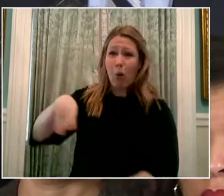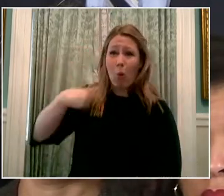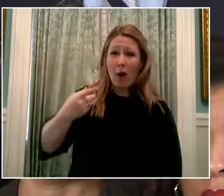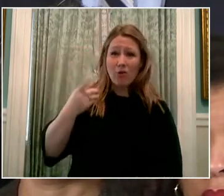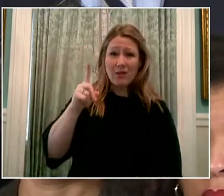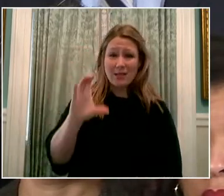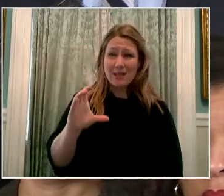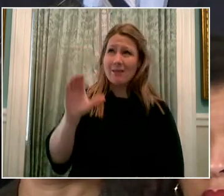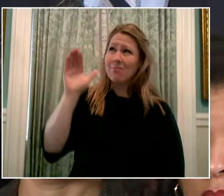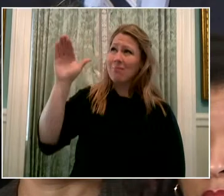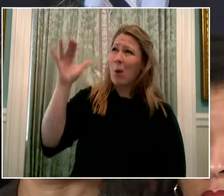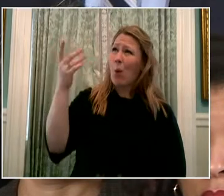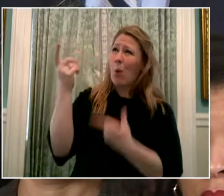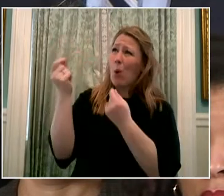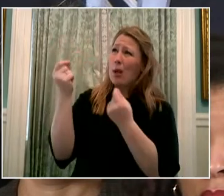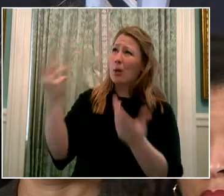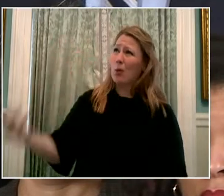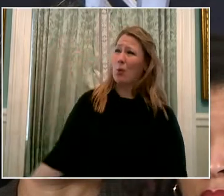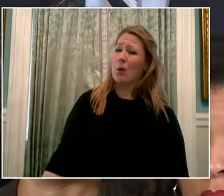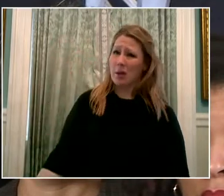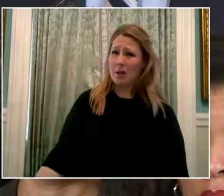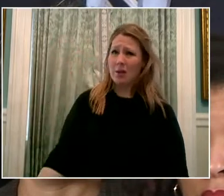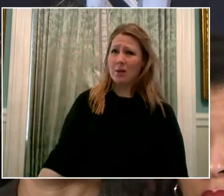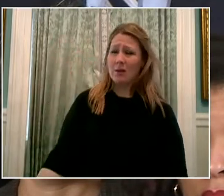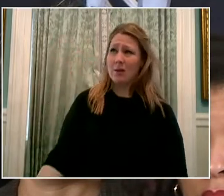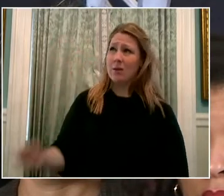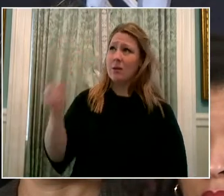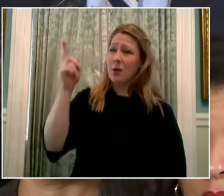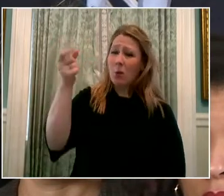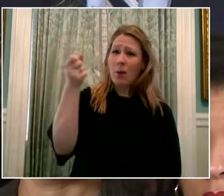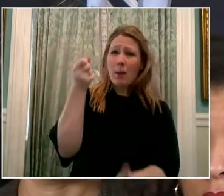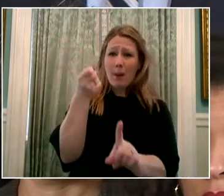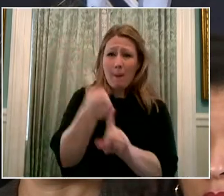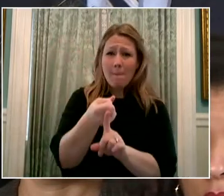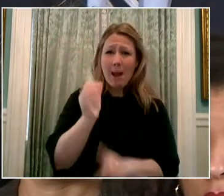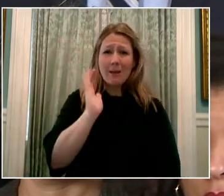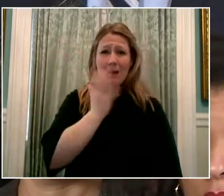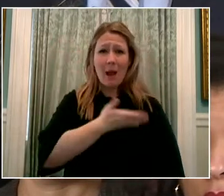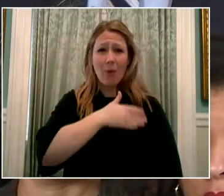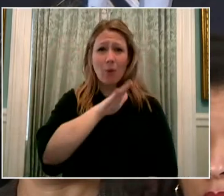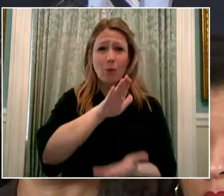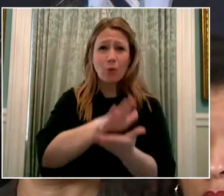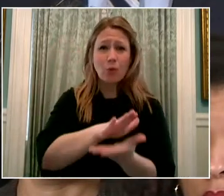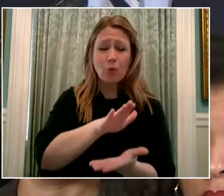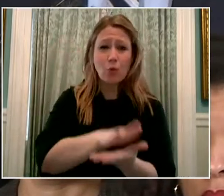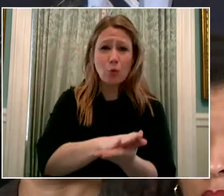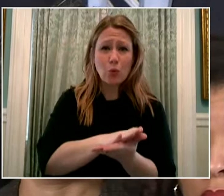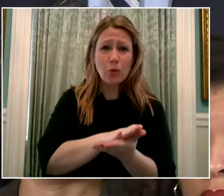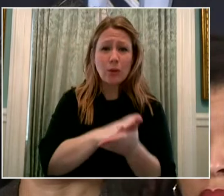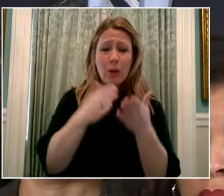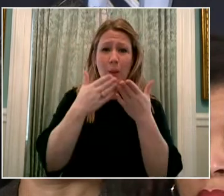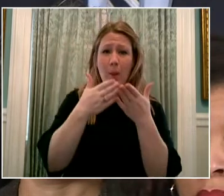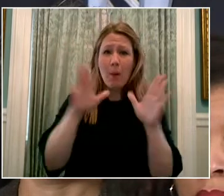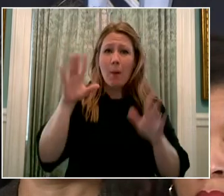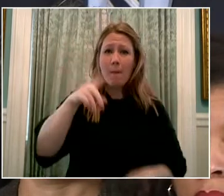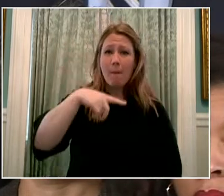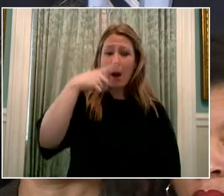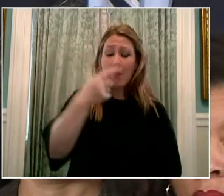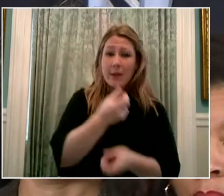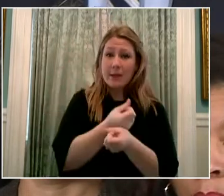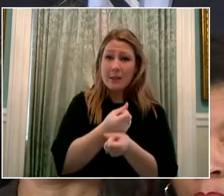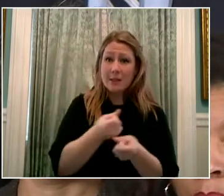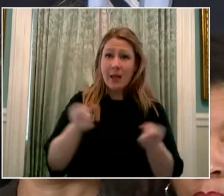is impacting our schools, public safety, our ability to take care of those who